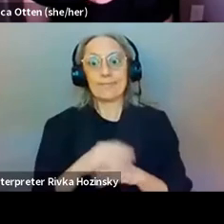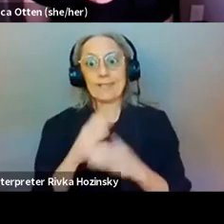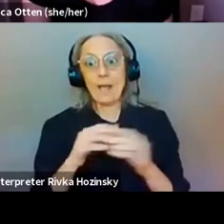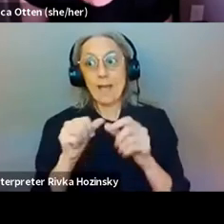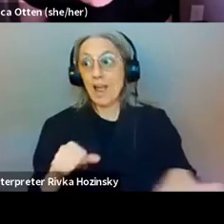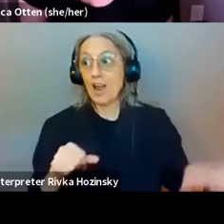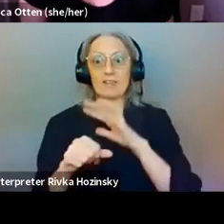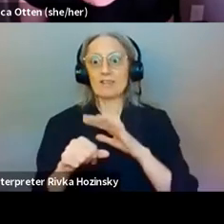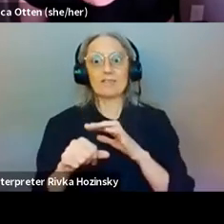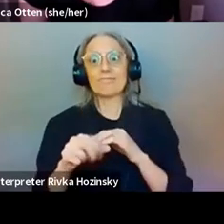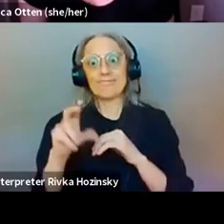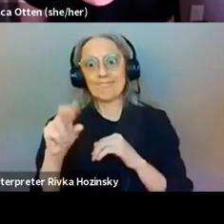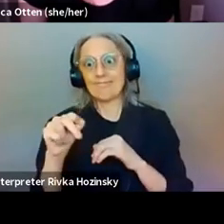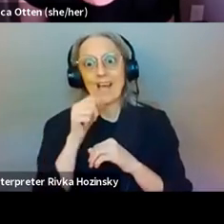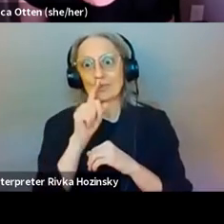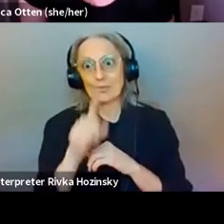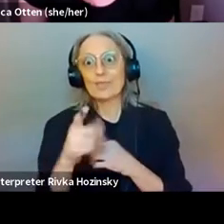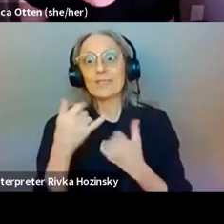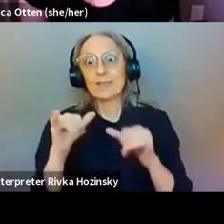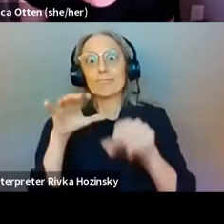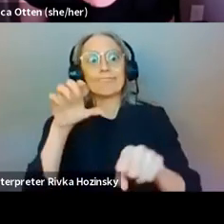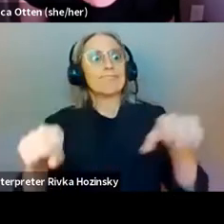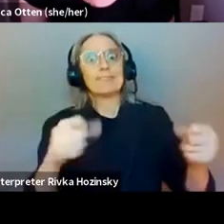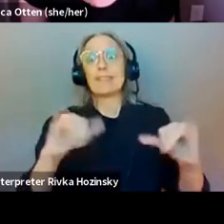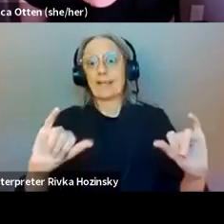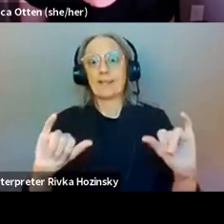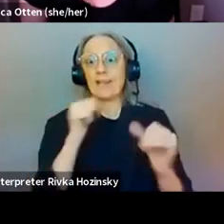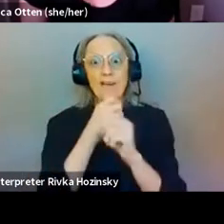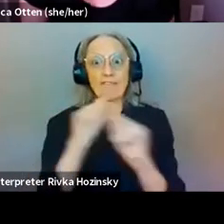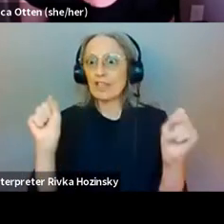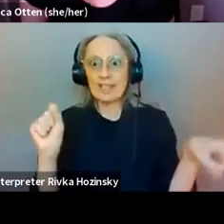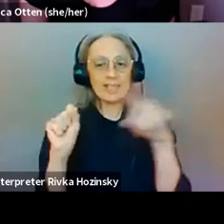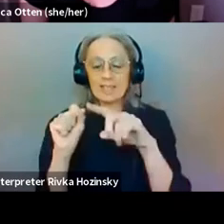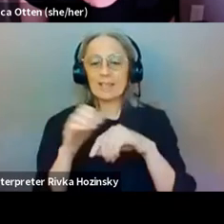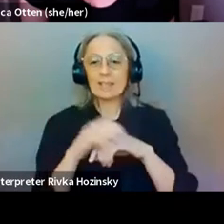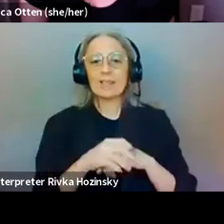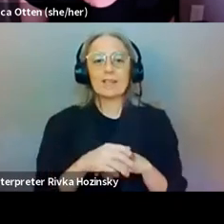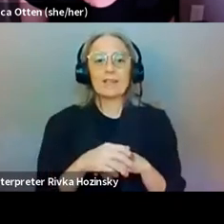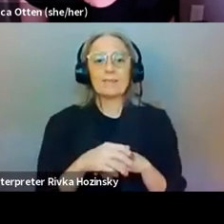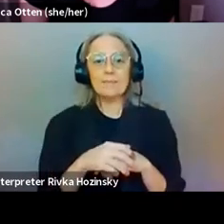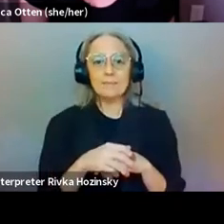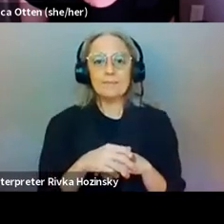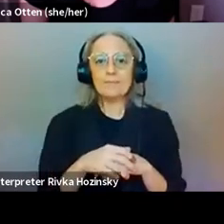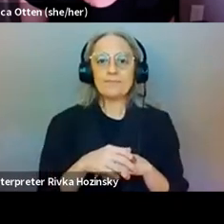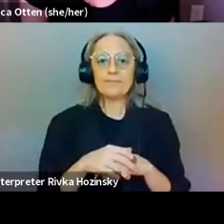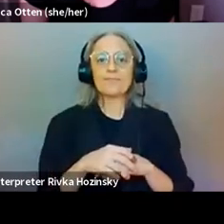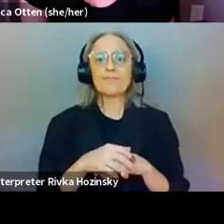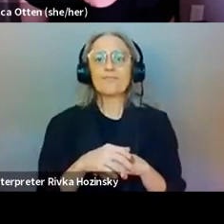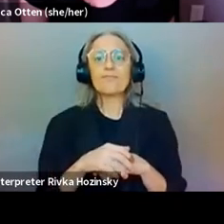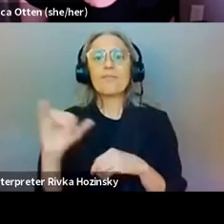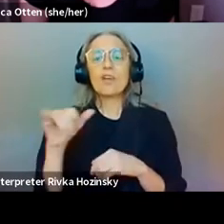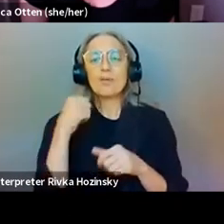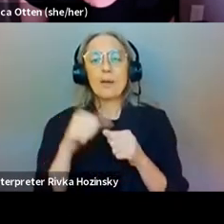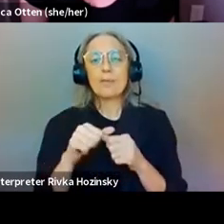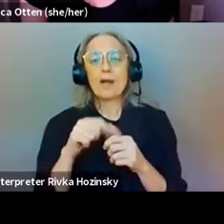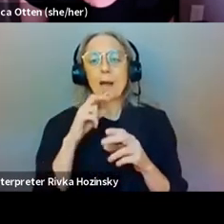of the world, and also the kind of argument that, you know, for example, what I was mentioning with Partha Chatterjee early on is